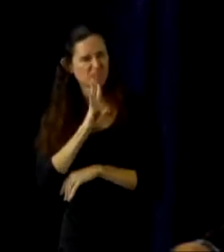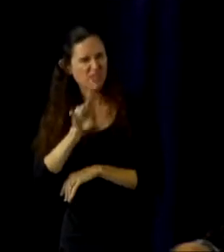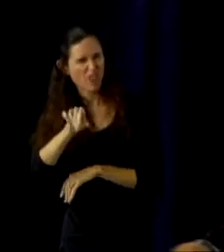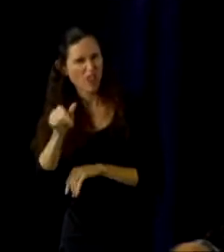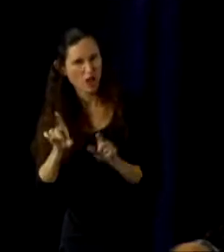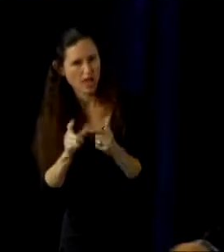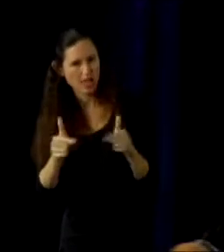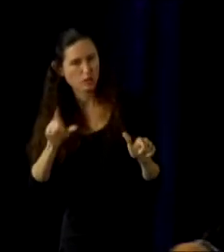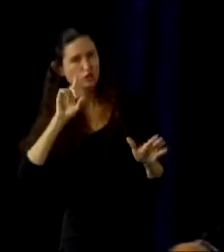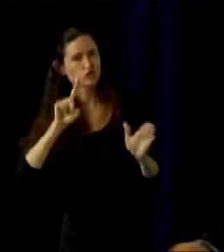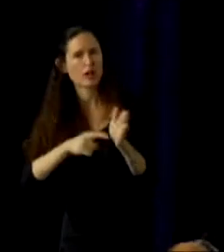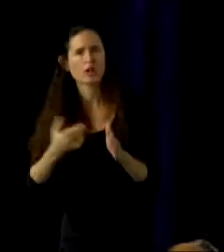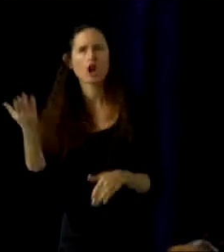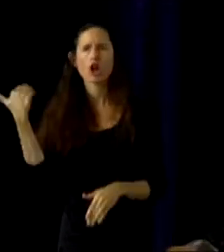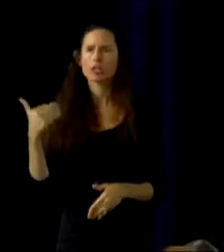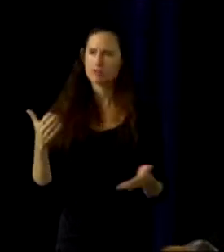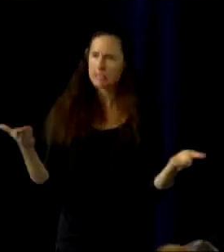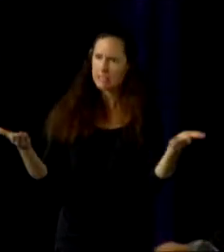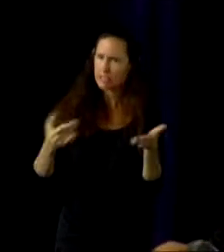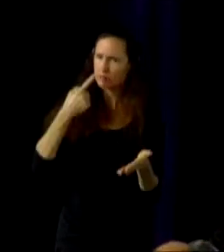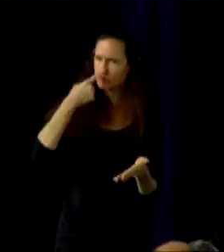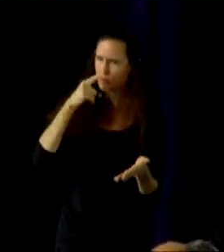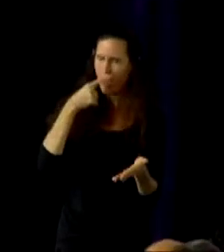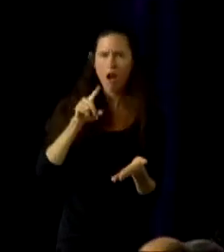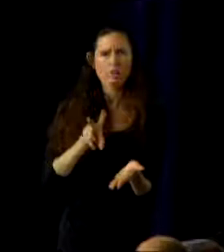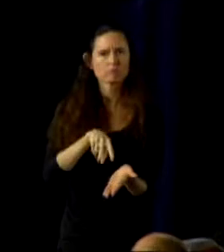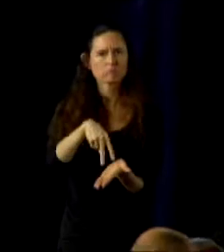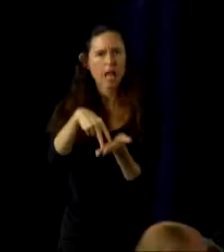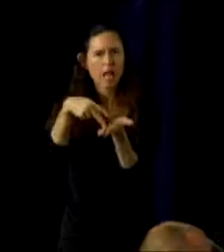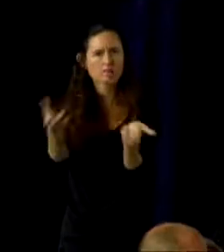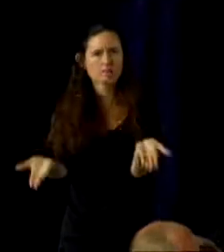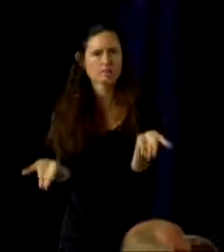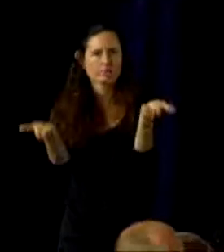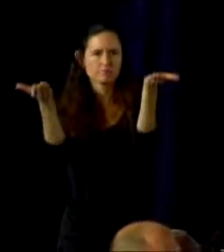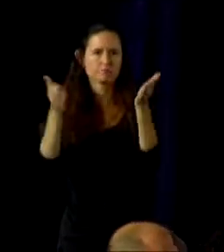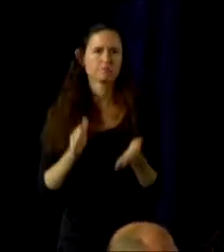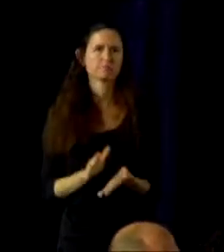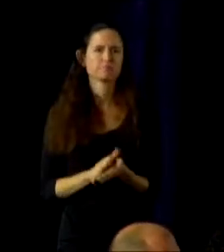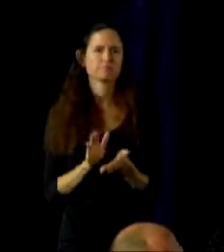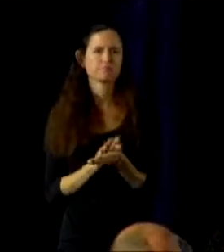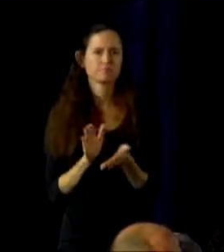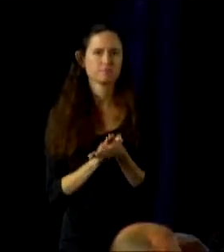recognized earlier. But if she's here, I'd like her to stand so you can recognize her.